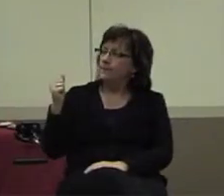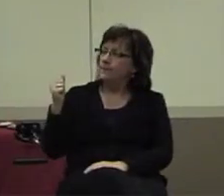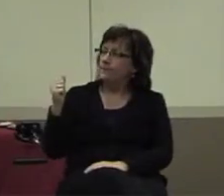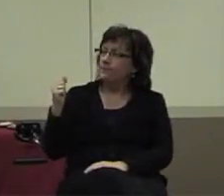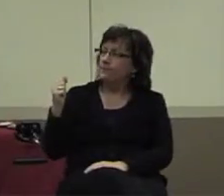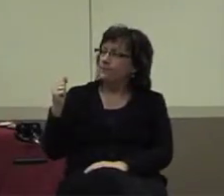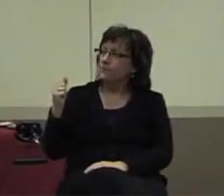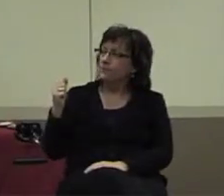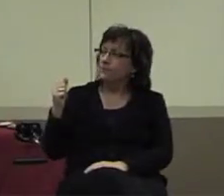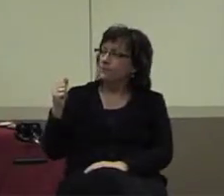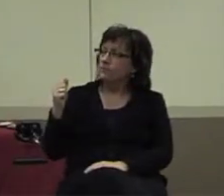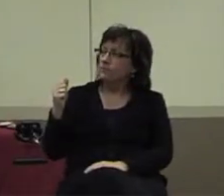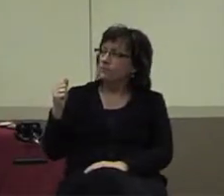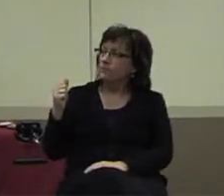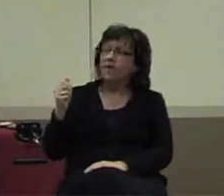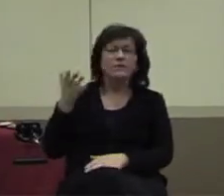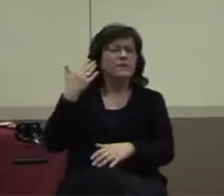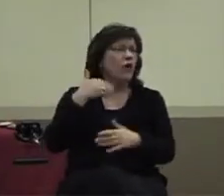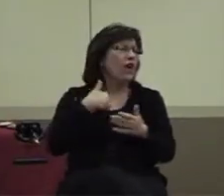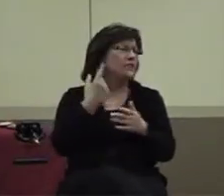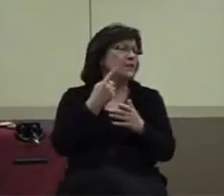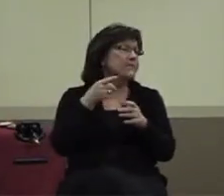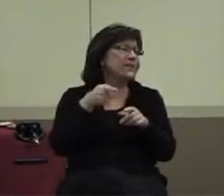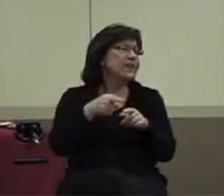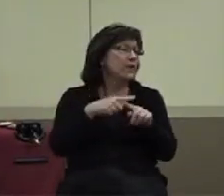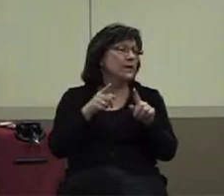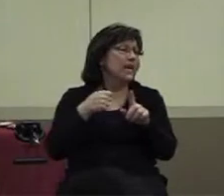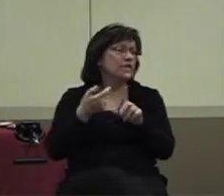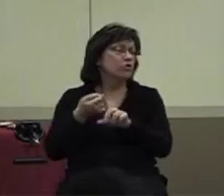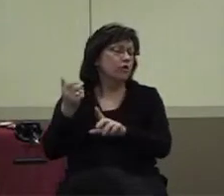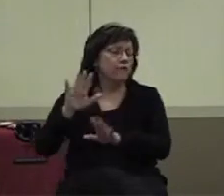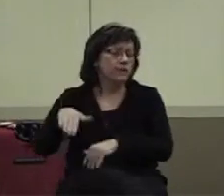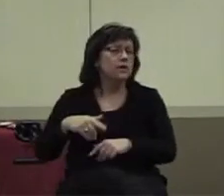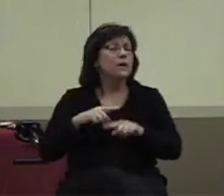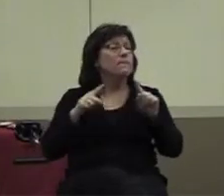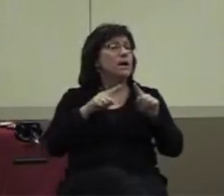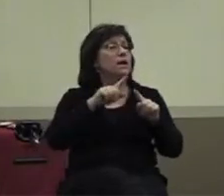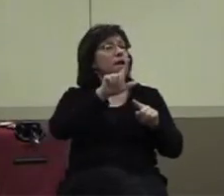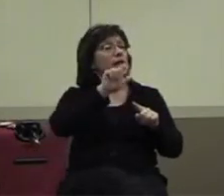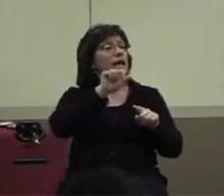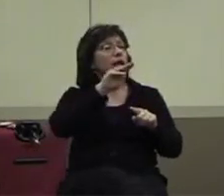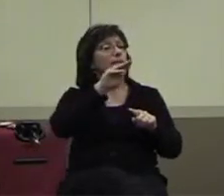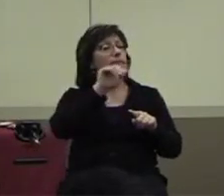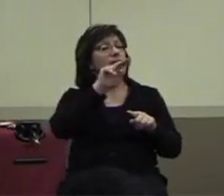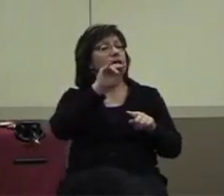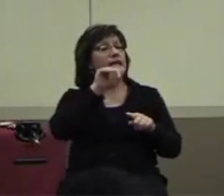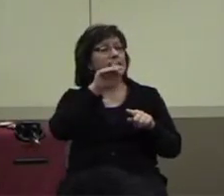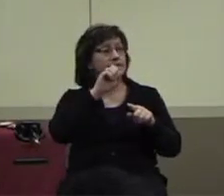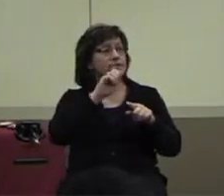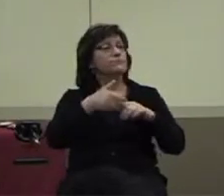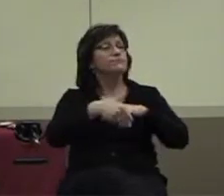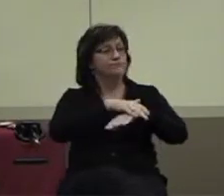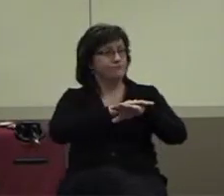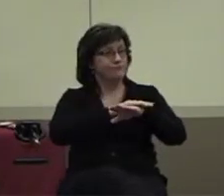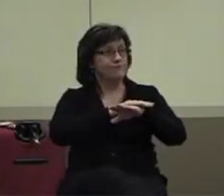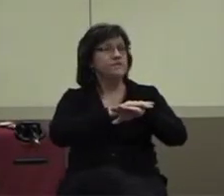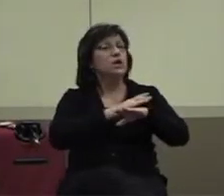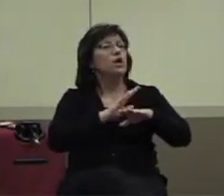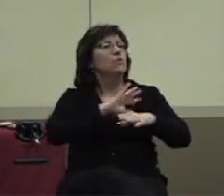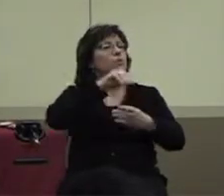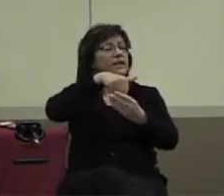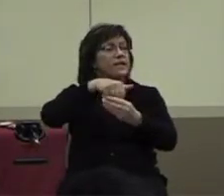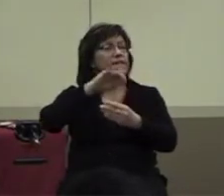Never mind. Laminate it, put it in a folder, and then have a Groucho Marx secret word of the